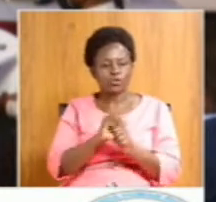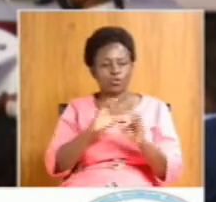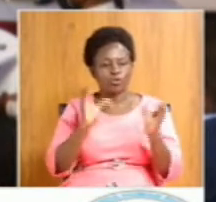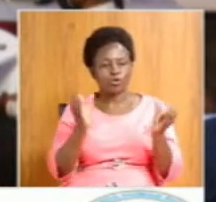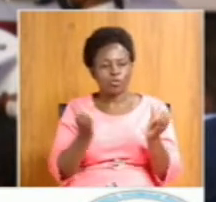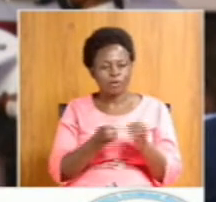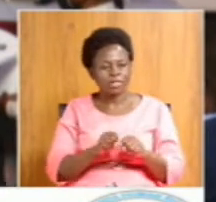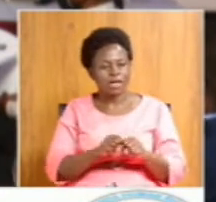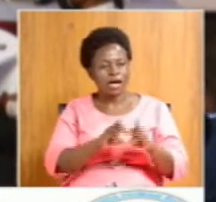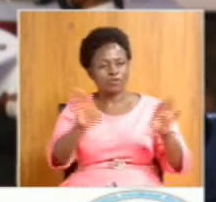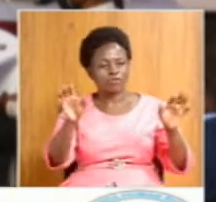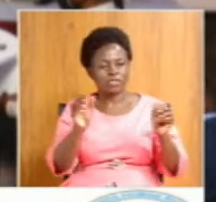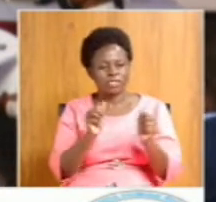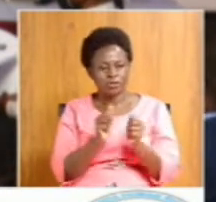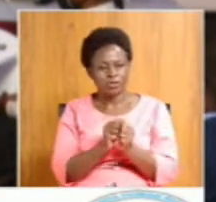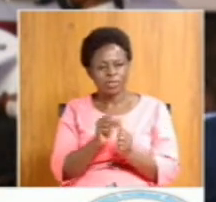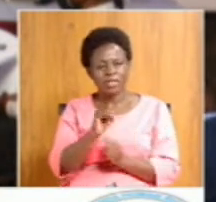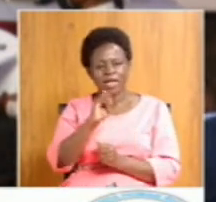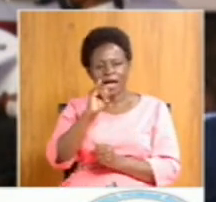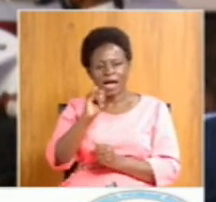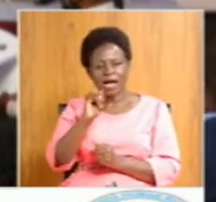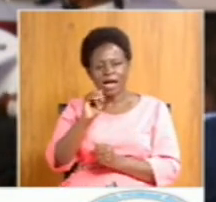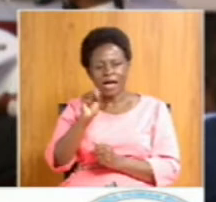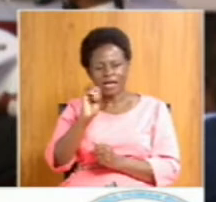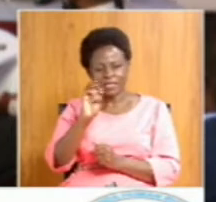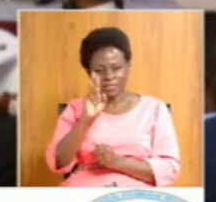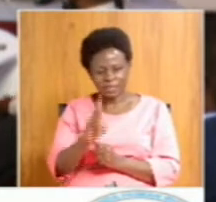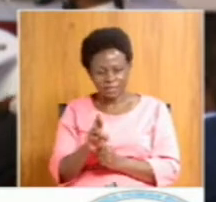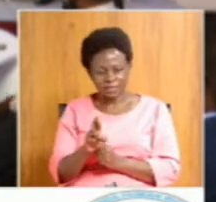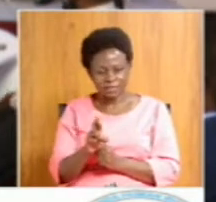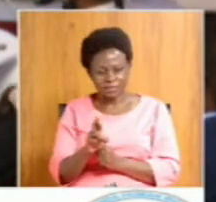outreach with the Initiative for Social and Economic Rights.